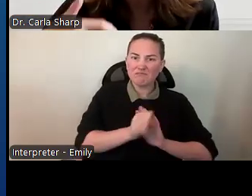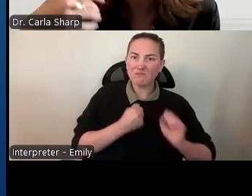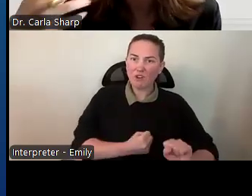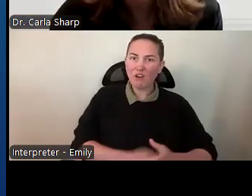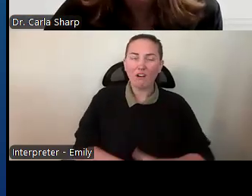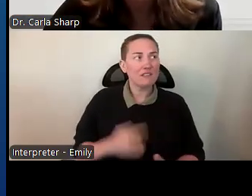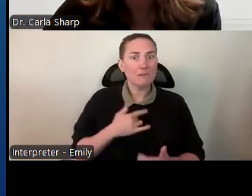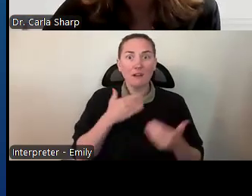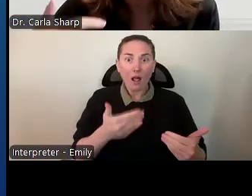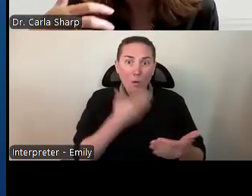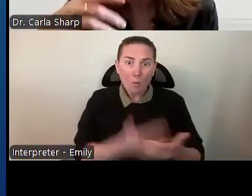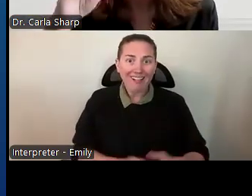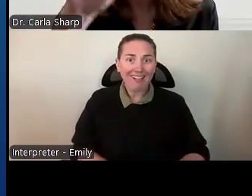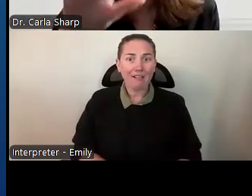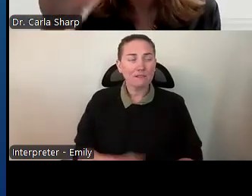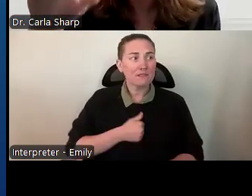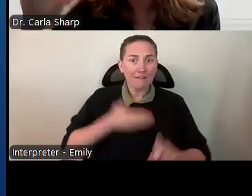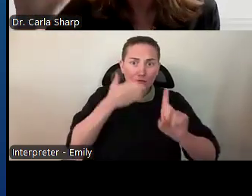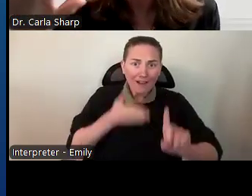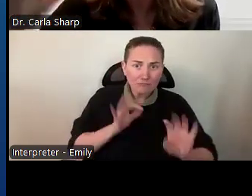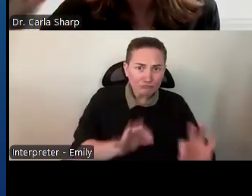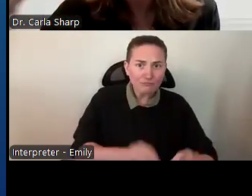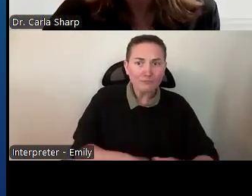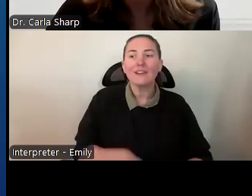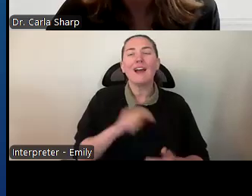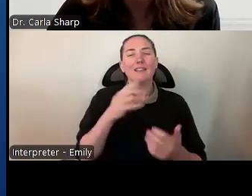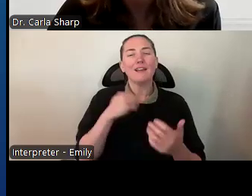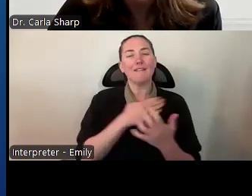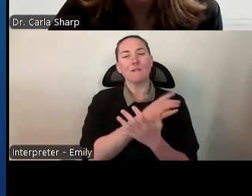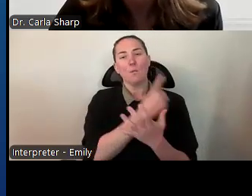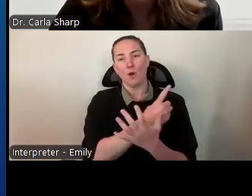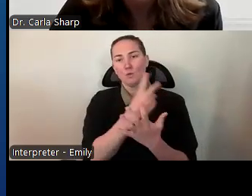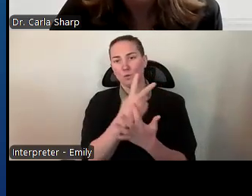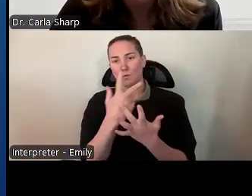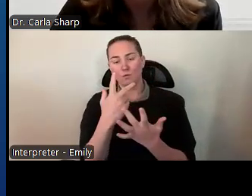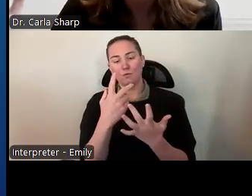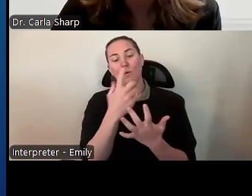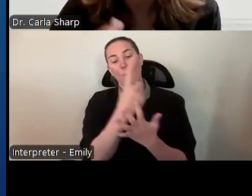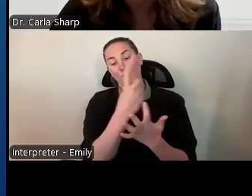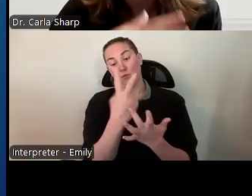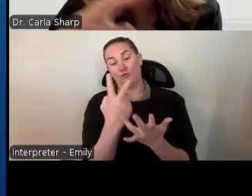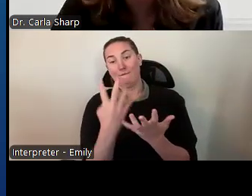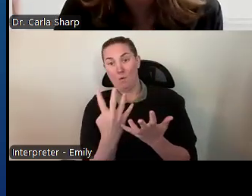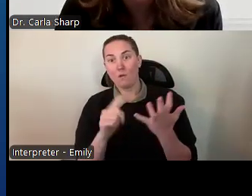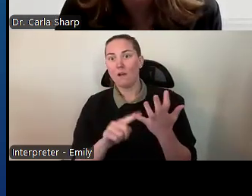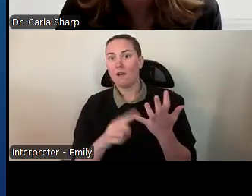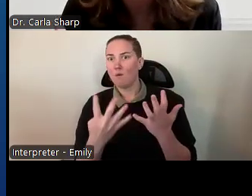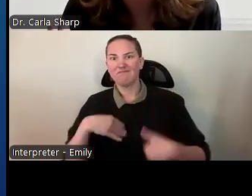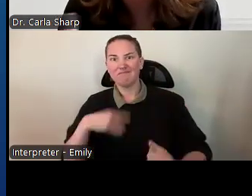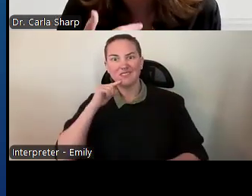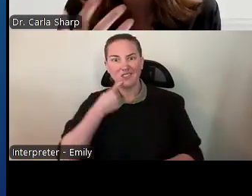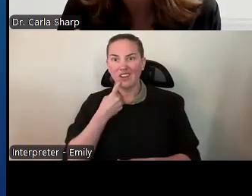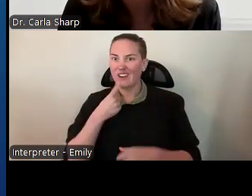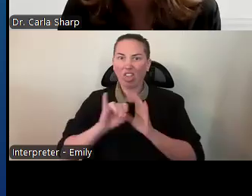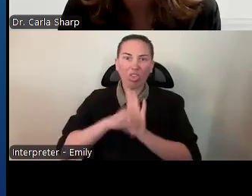people. I'm self-directed. And then we go up 1, 2, 3, 4. 4 is then very severe, where people have lost all sense of